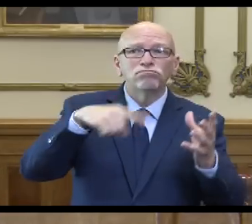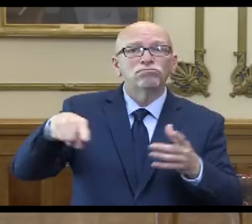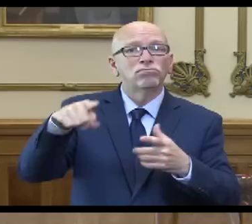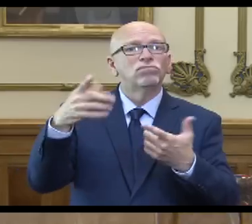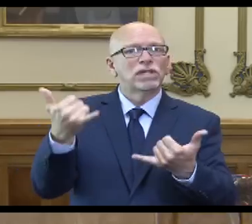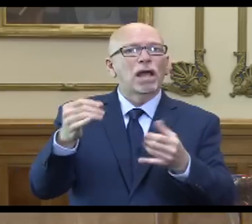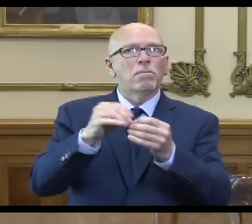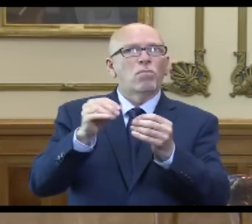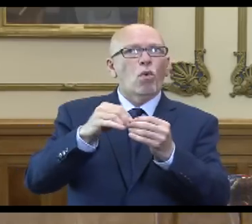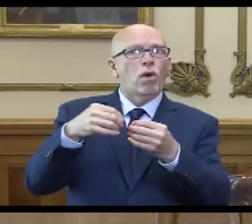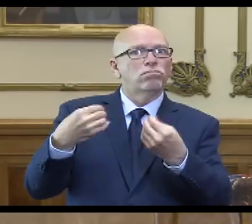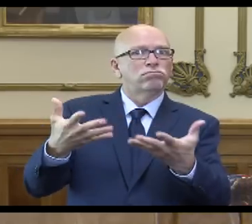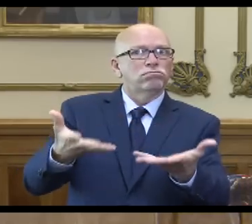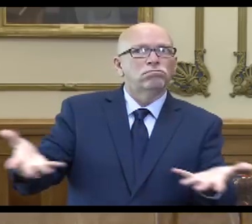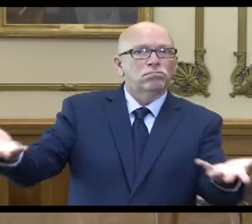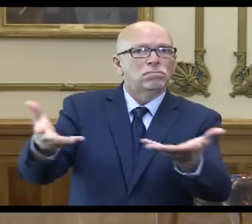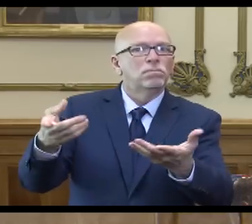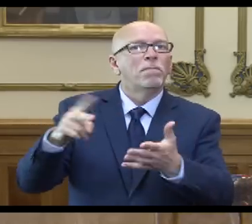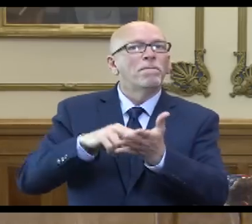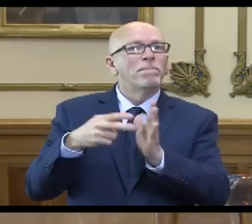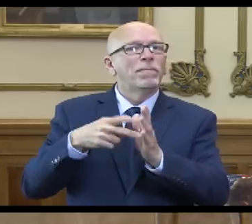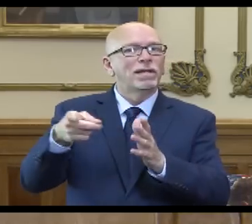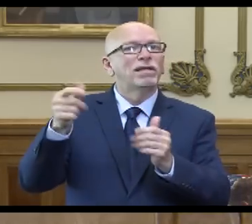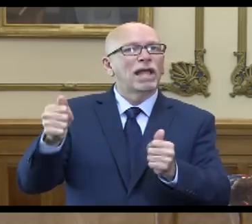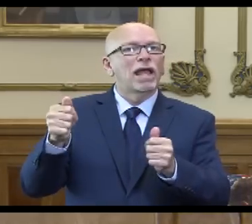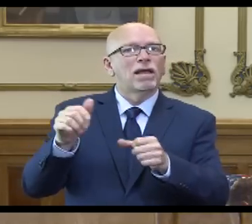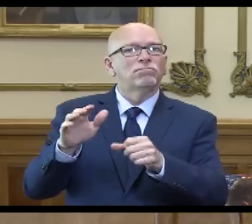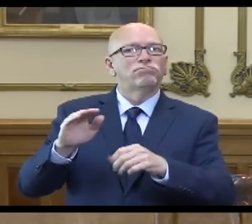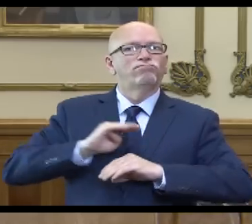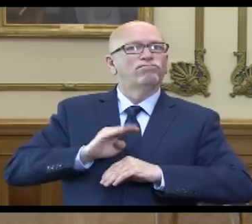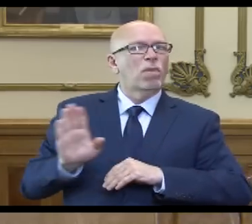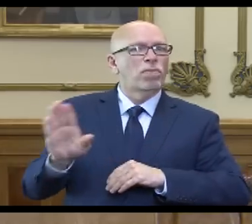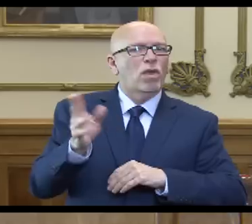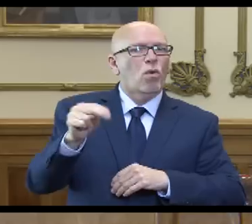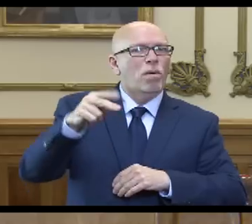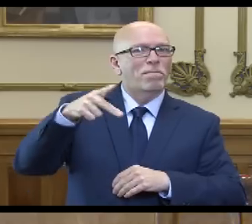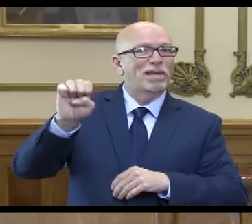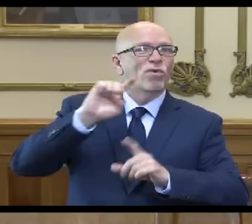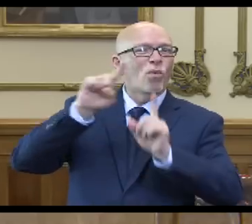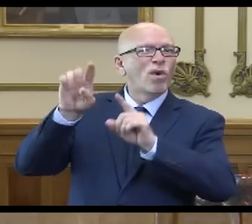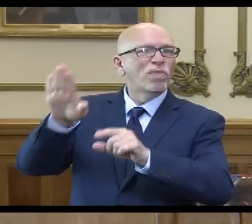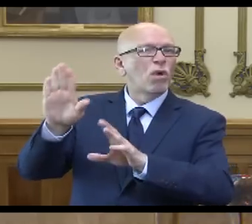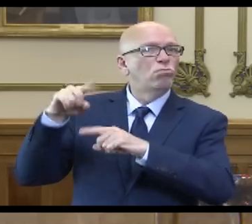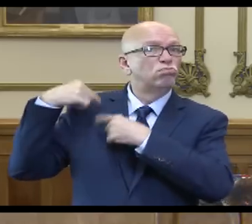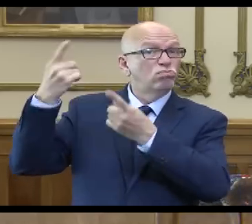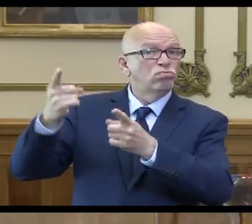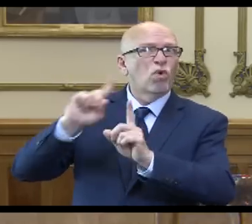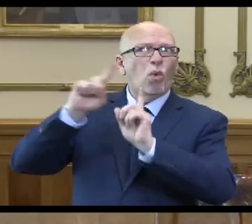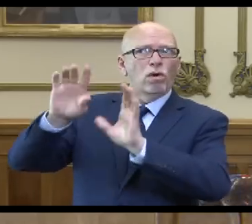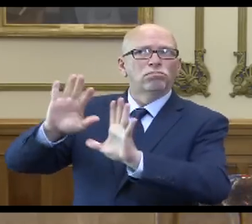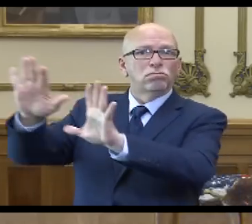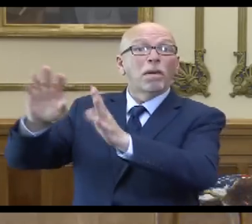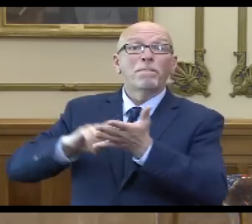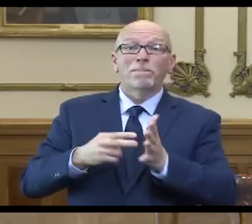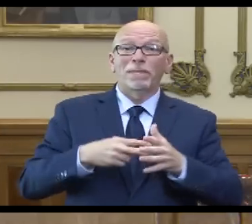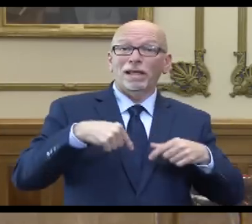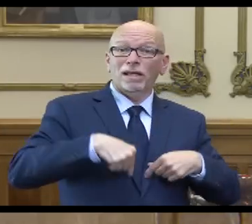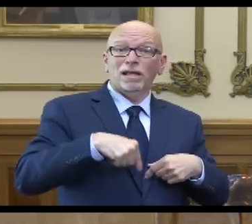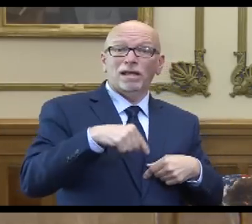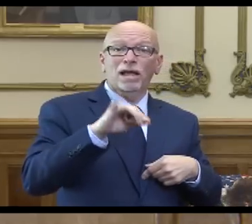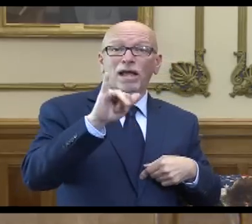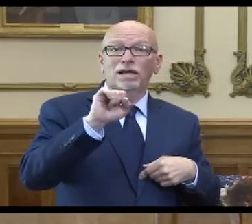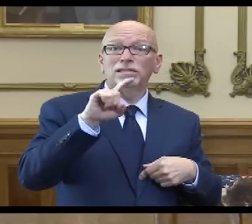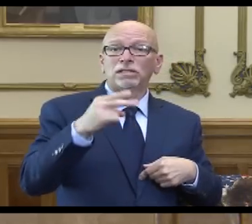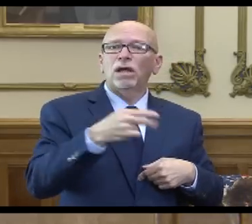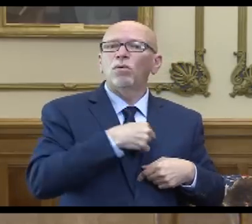opened up, allowing them, in many cases, to fulfill their own PPE needs. This has allowed us at the Indiana State Department of